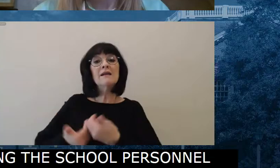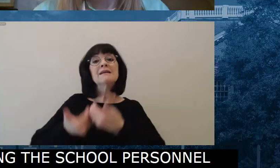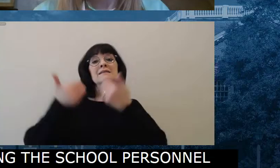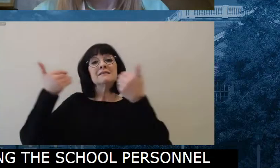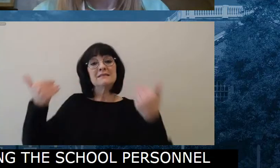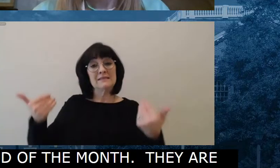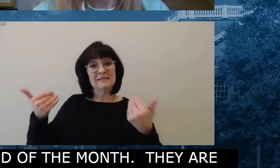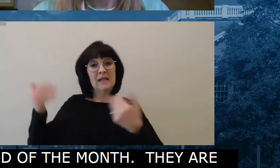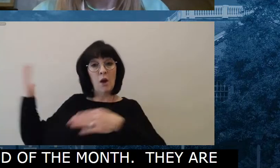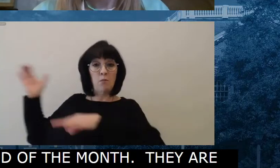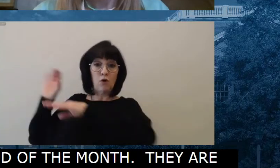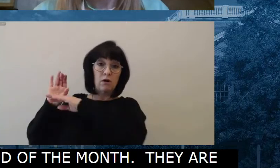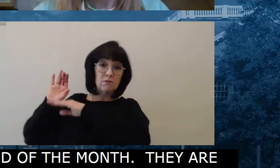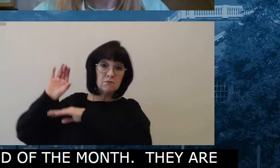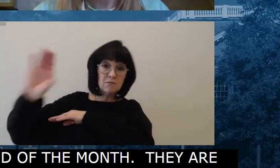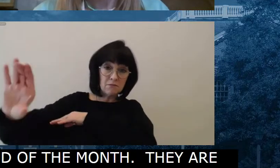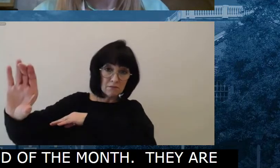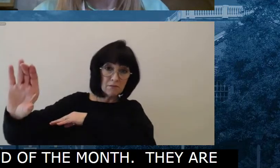their